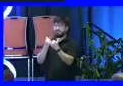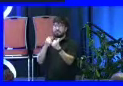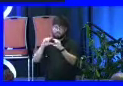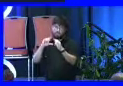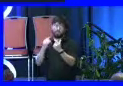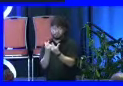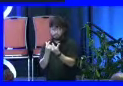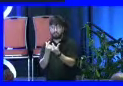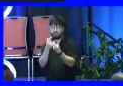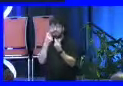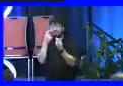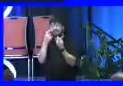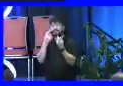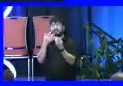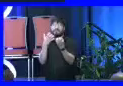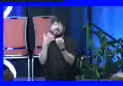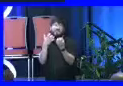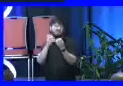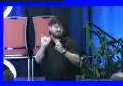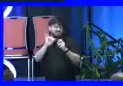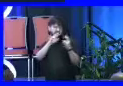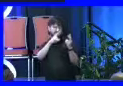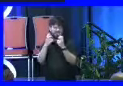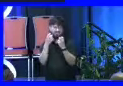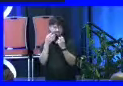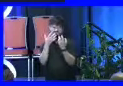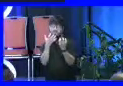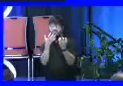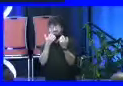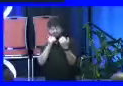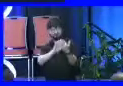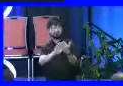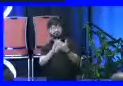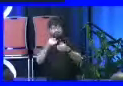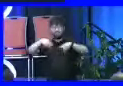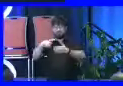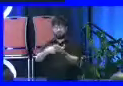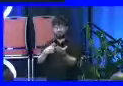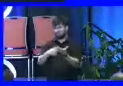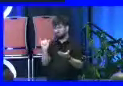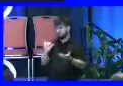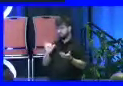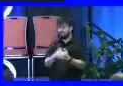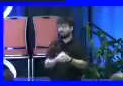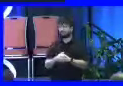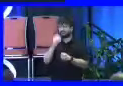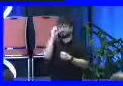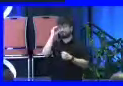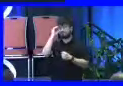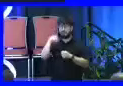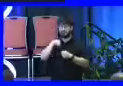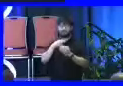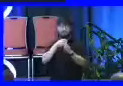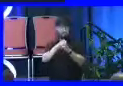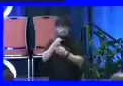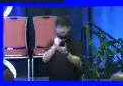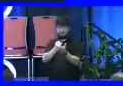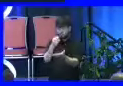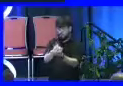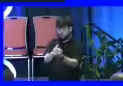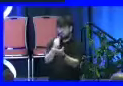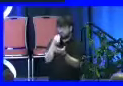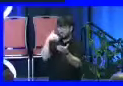looking to tackle many of the same issues that we are here to discuss today. I'm a social worker. I did not